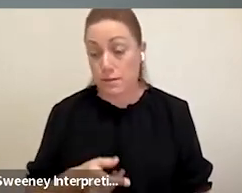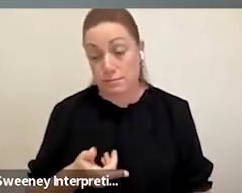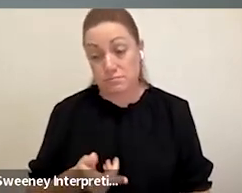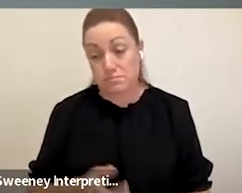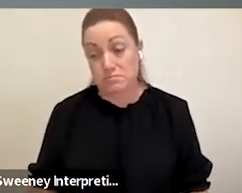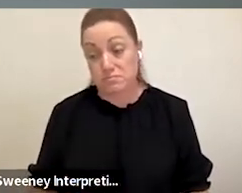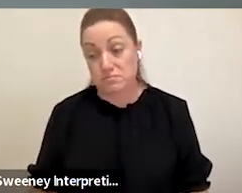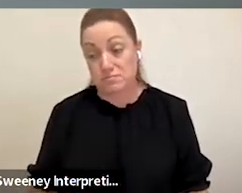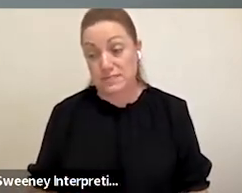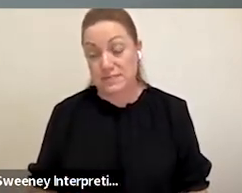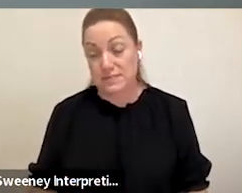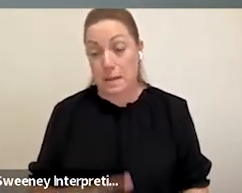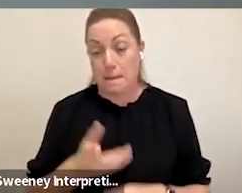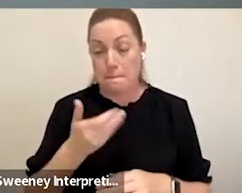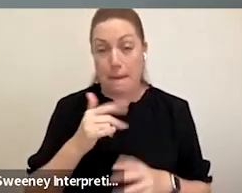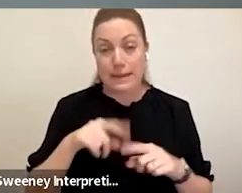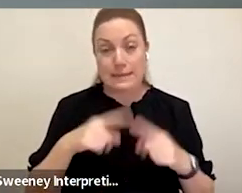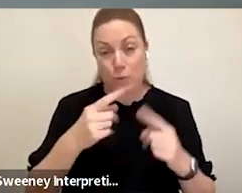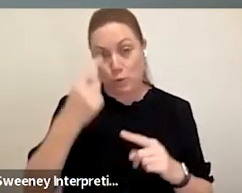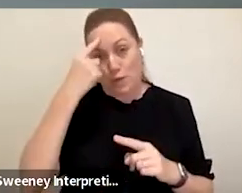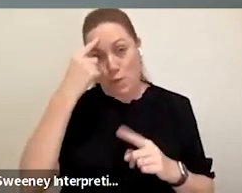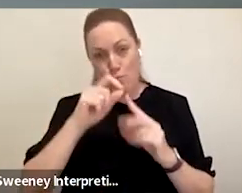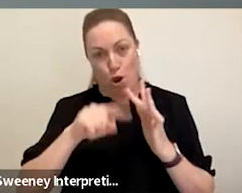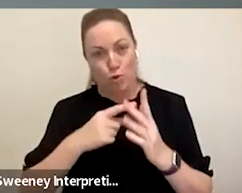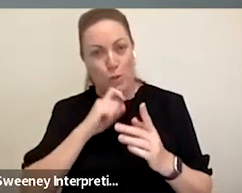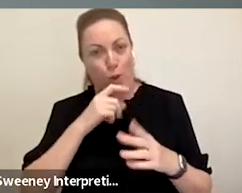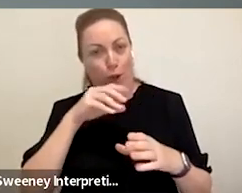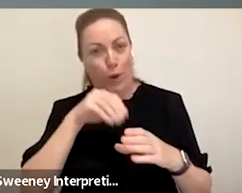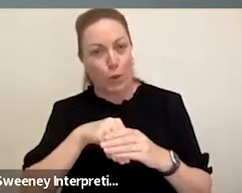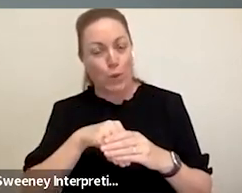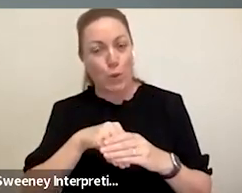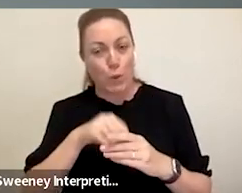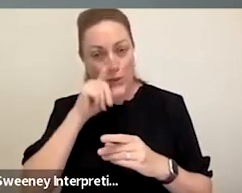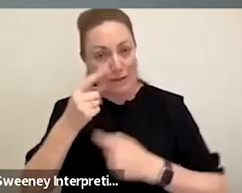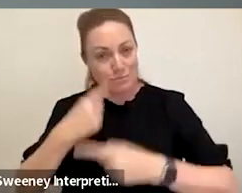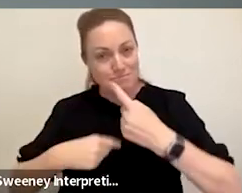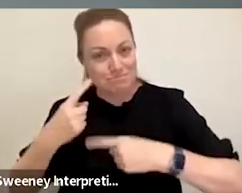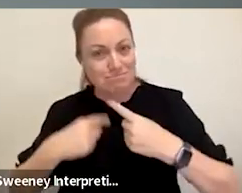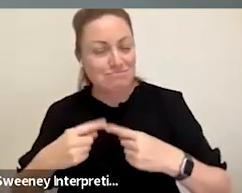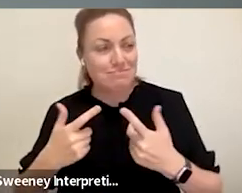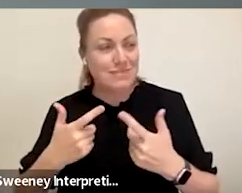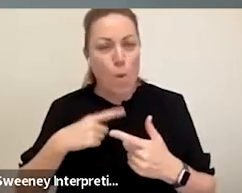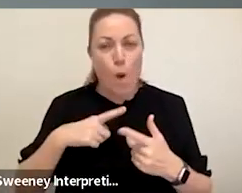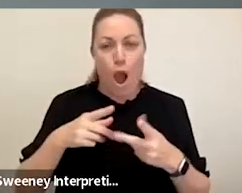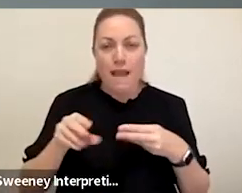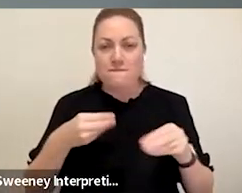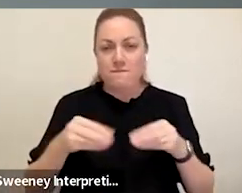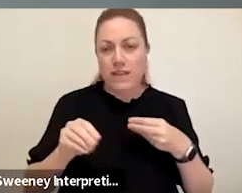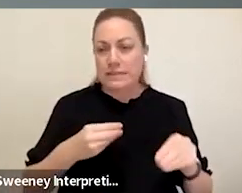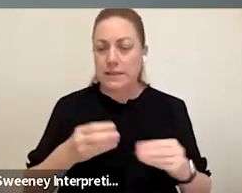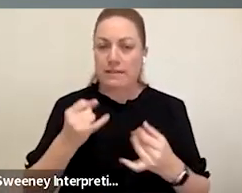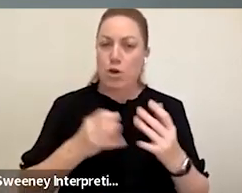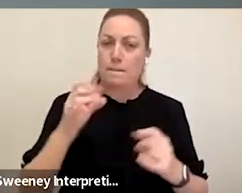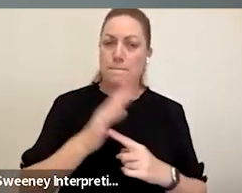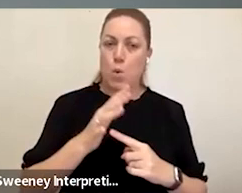project to entail. I wonder if you could share a little bit more about what that's looked like for you and why being flexible has been an important part